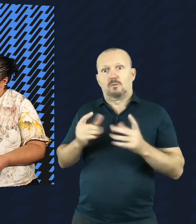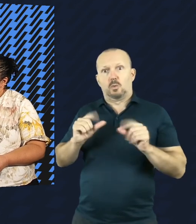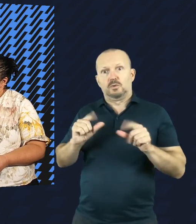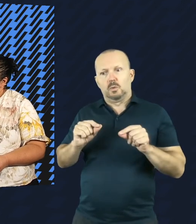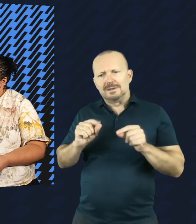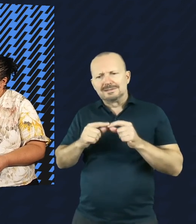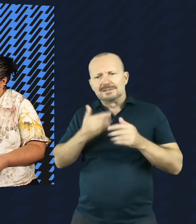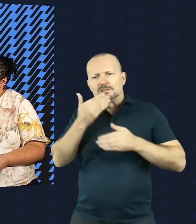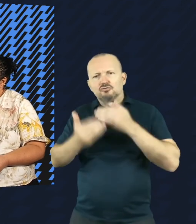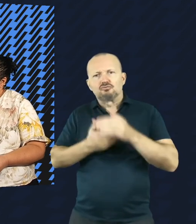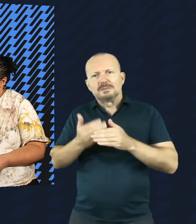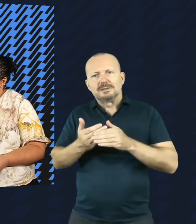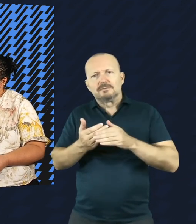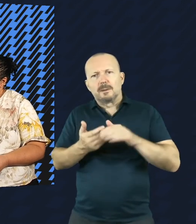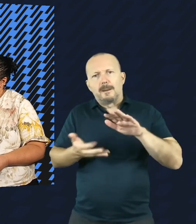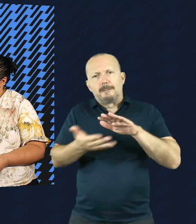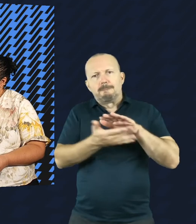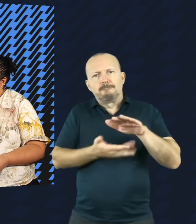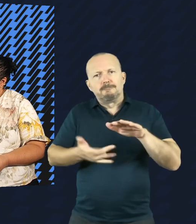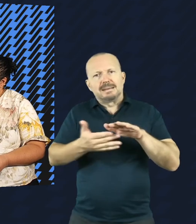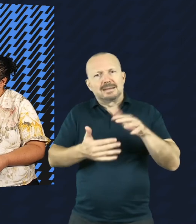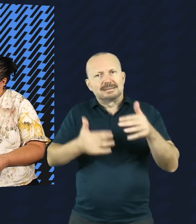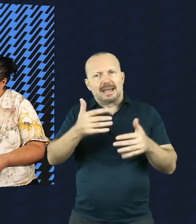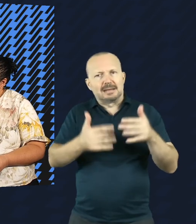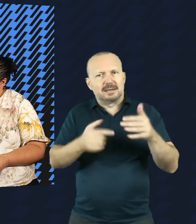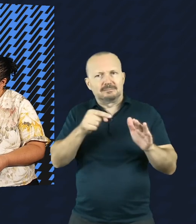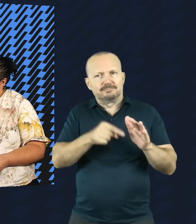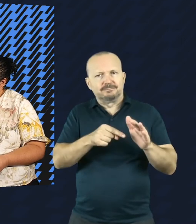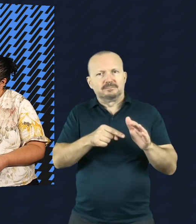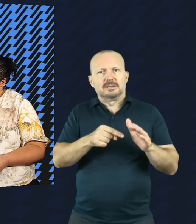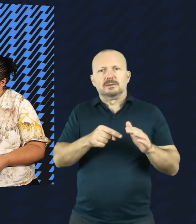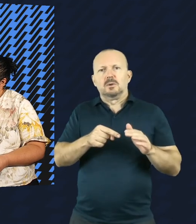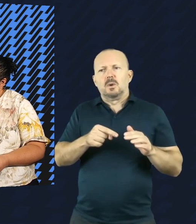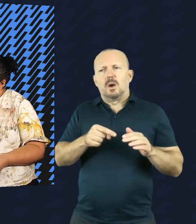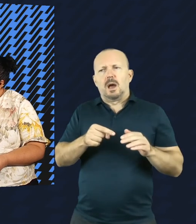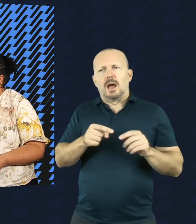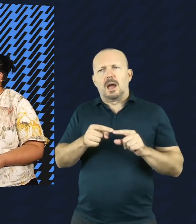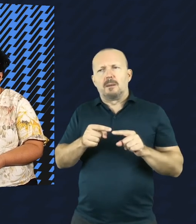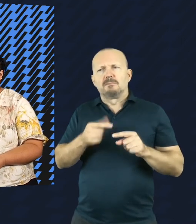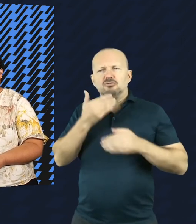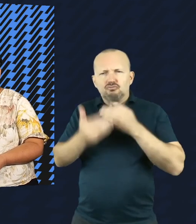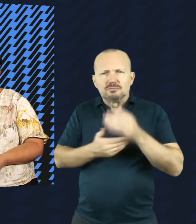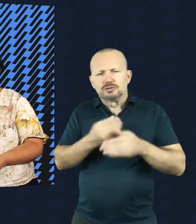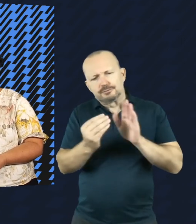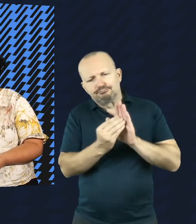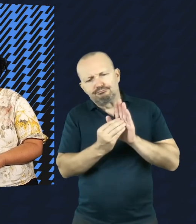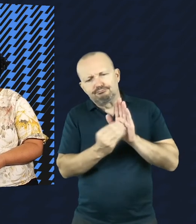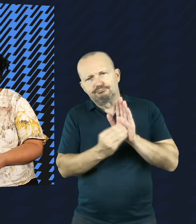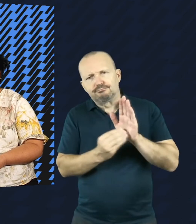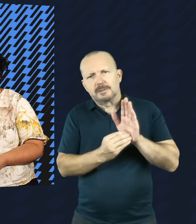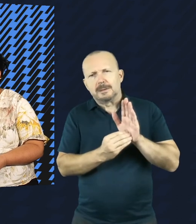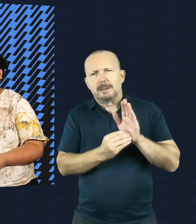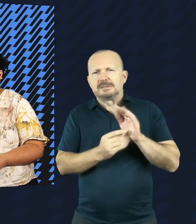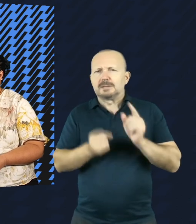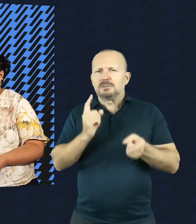and I don't know that we think about it all the time as data. like as this is and how